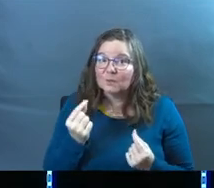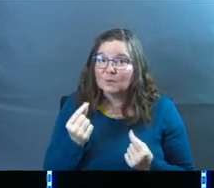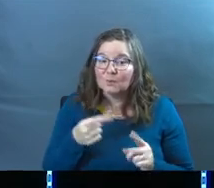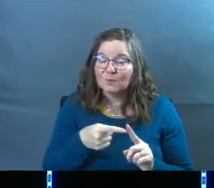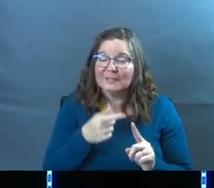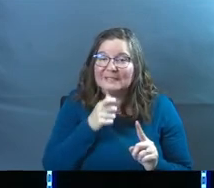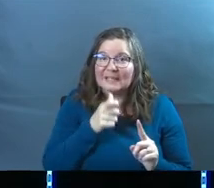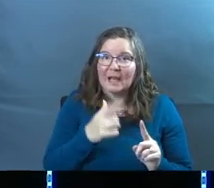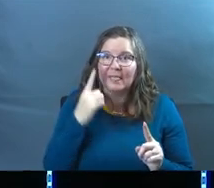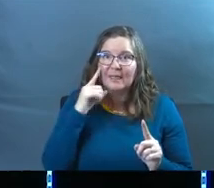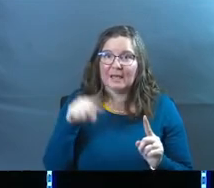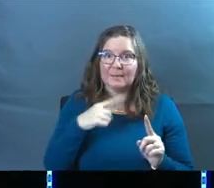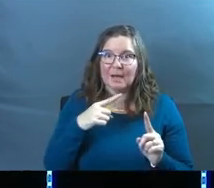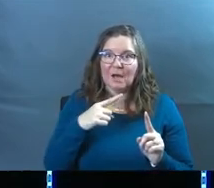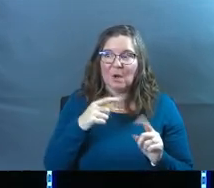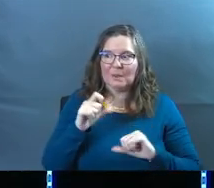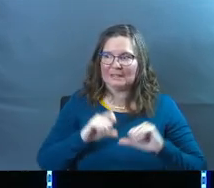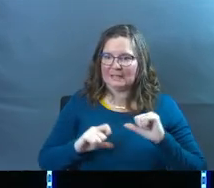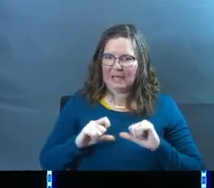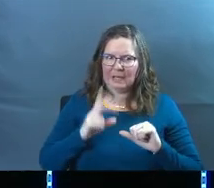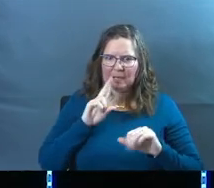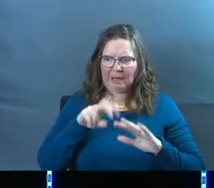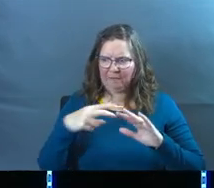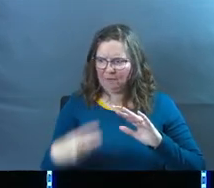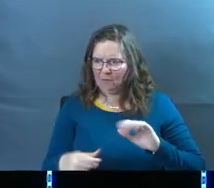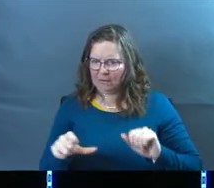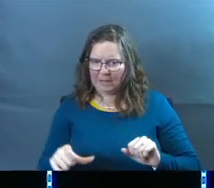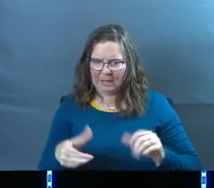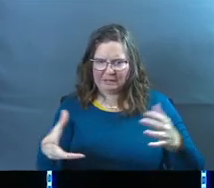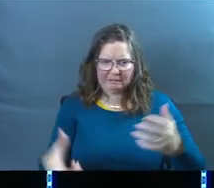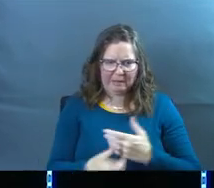The toddler's not thinking about the science of all this.